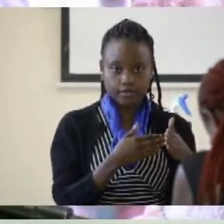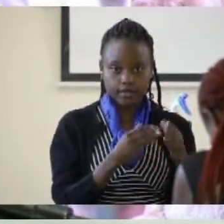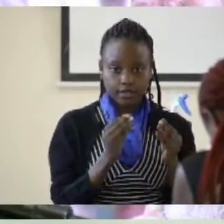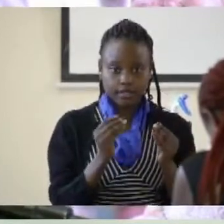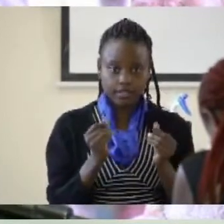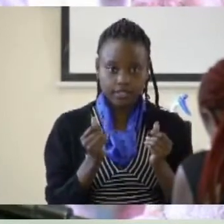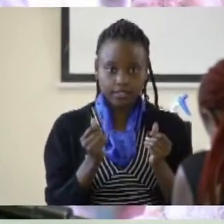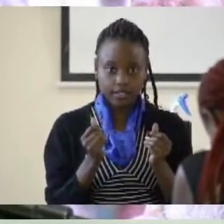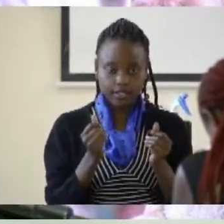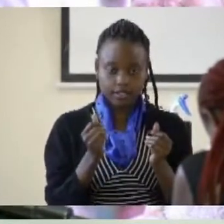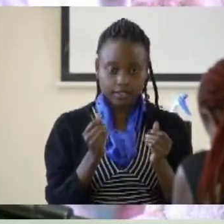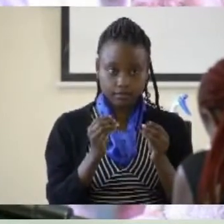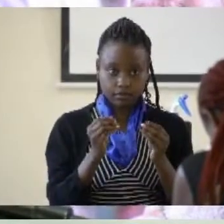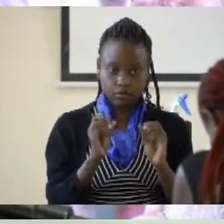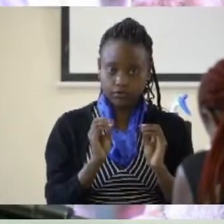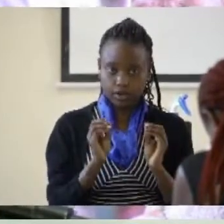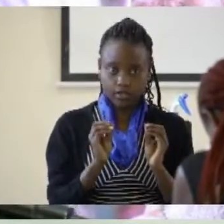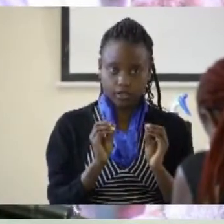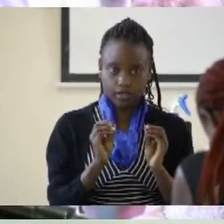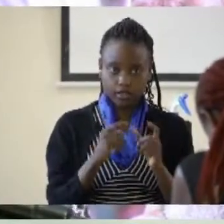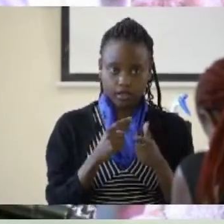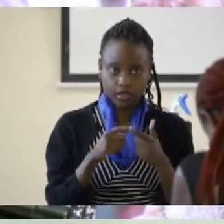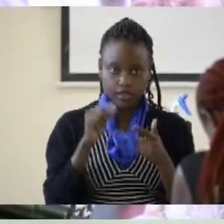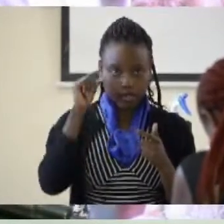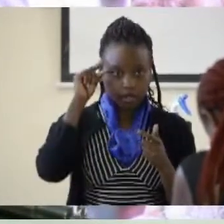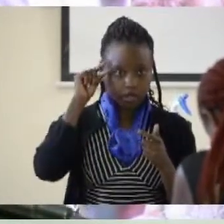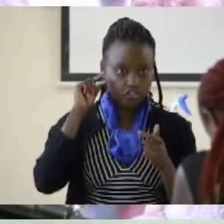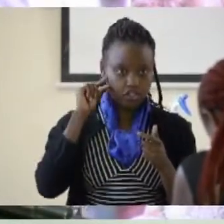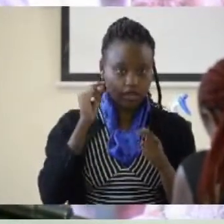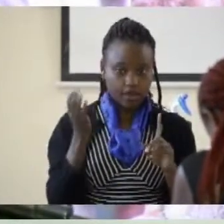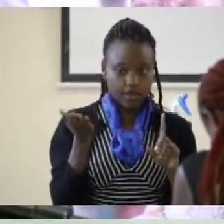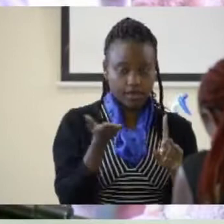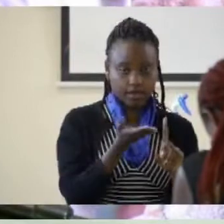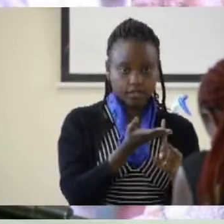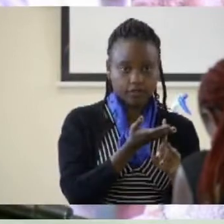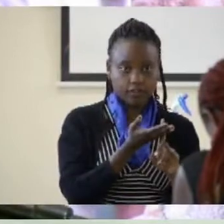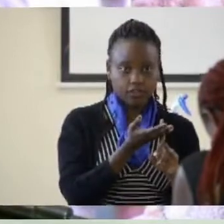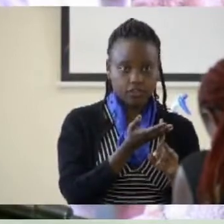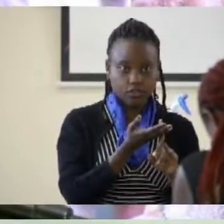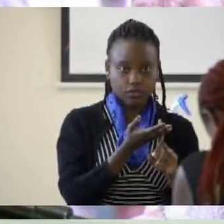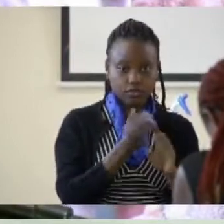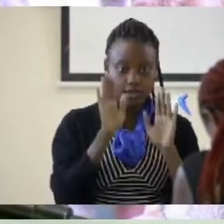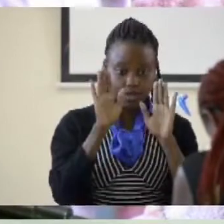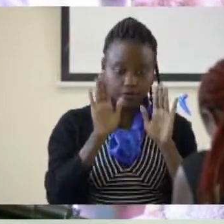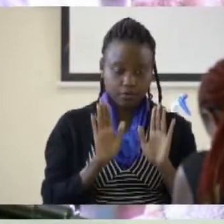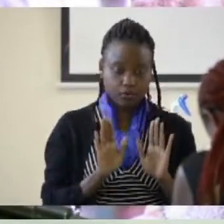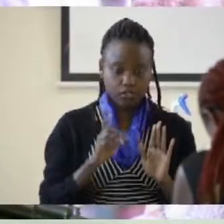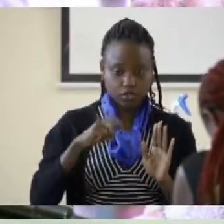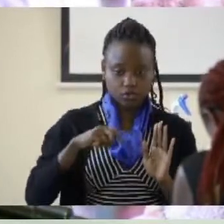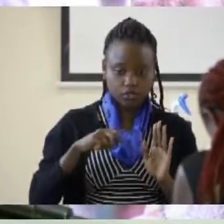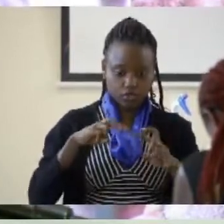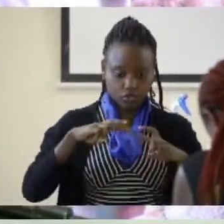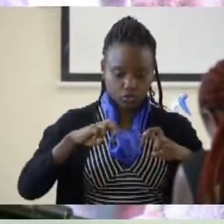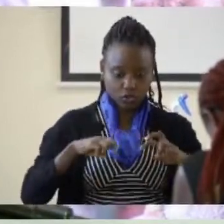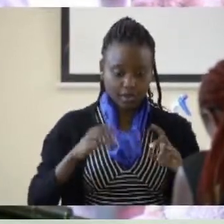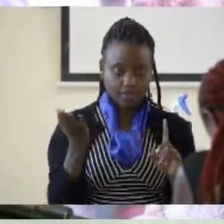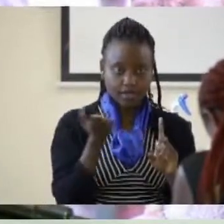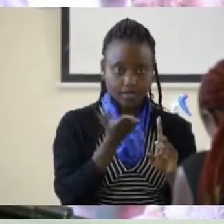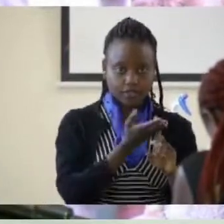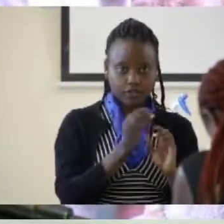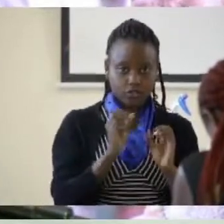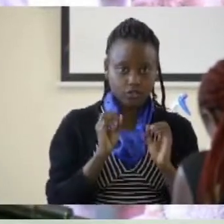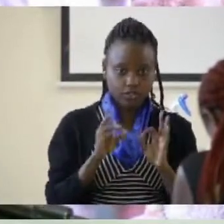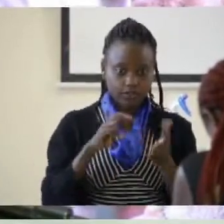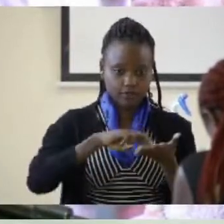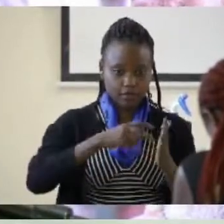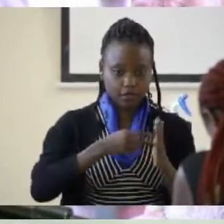overcome. And then gendered interventions are really necessary. We need to look at these interventions. Are they really